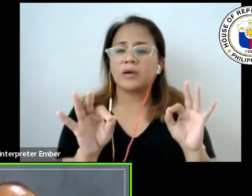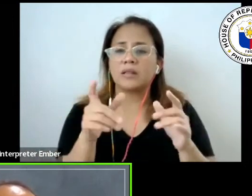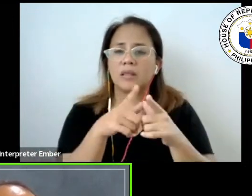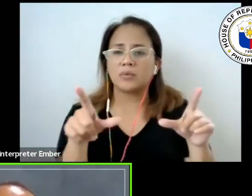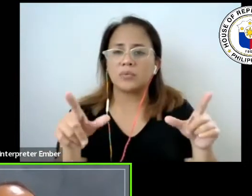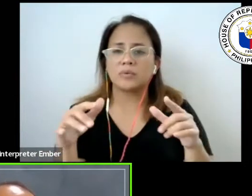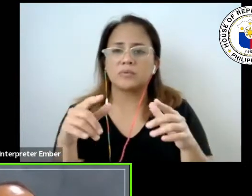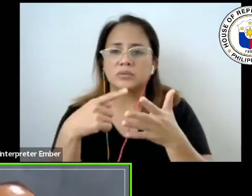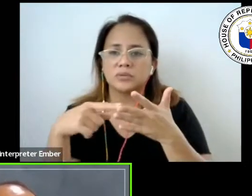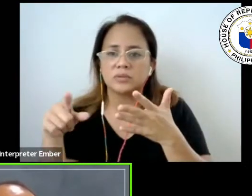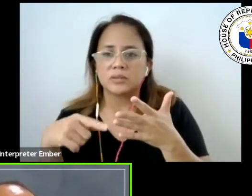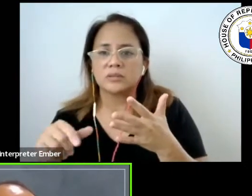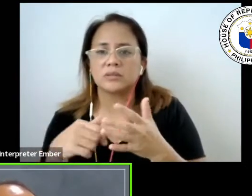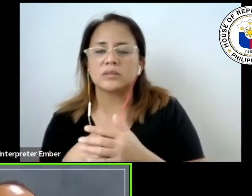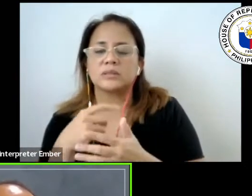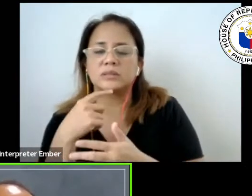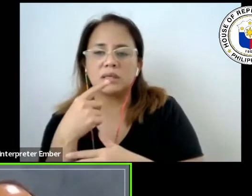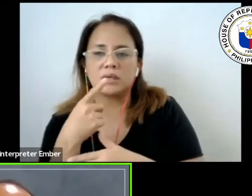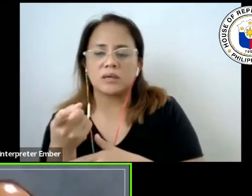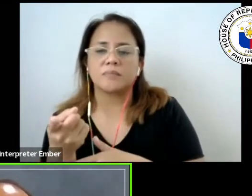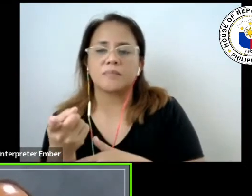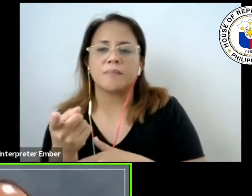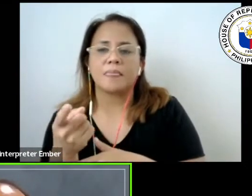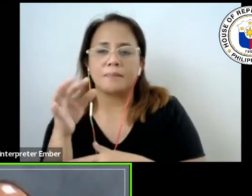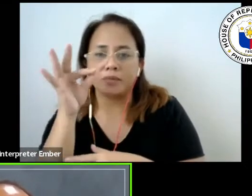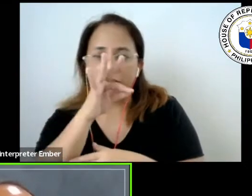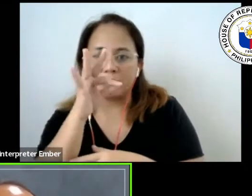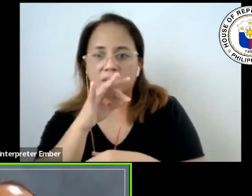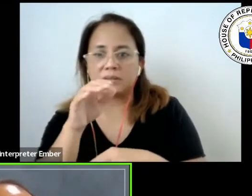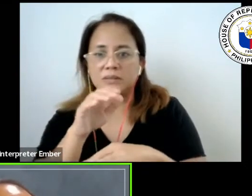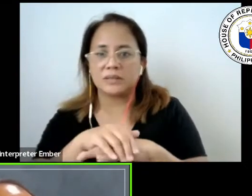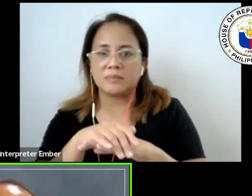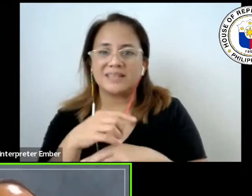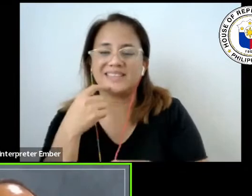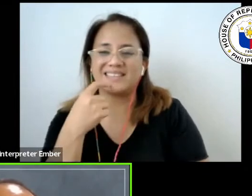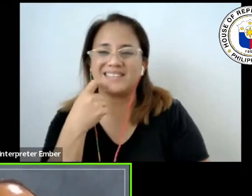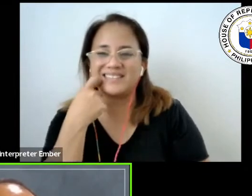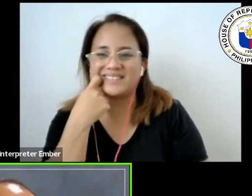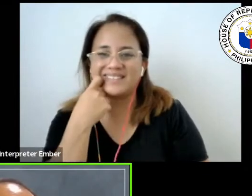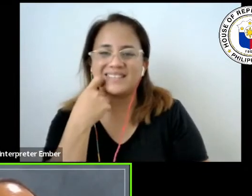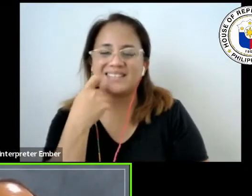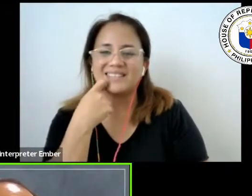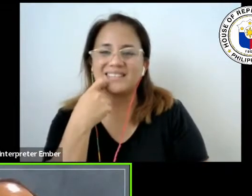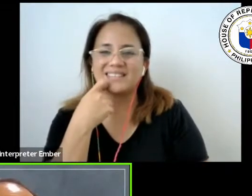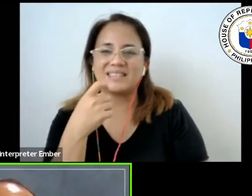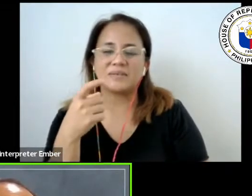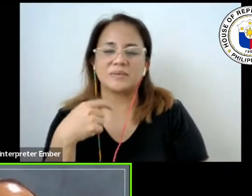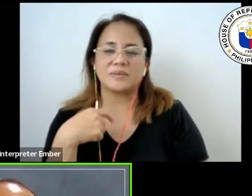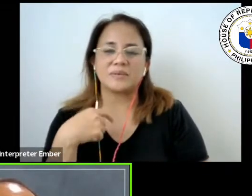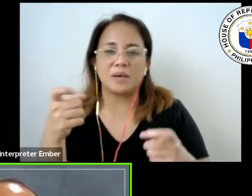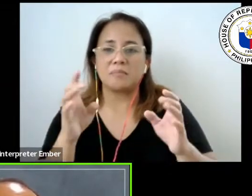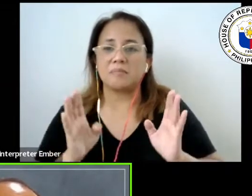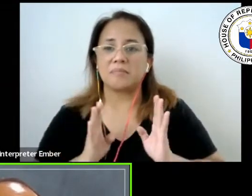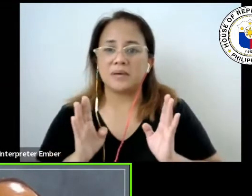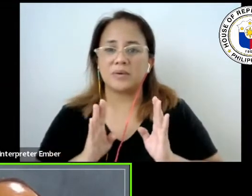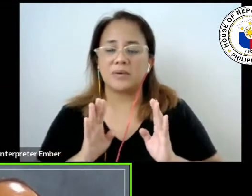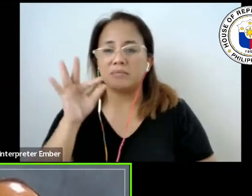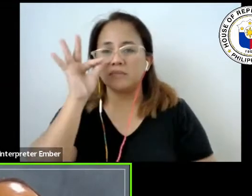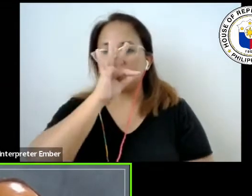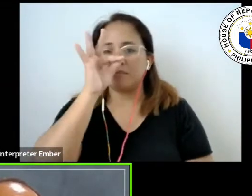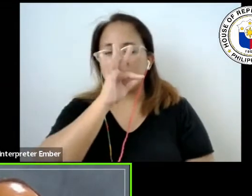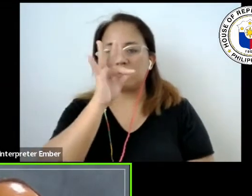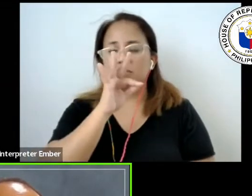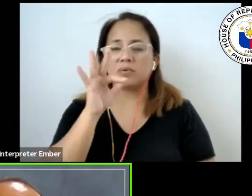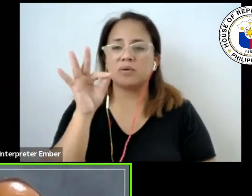language mapping is saying that the Filipino, katulad na sinasabi nung kanina sa superintendent na Baguio, na Filipino